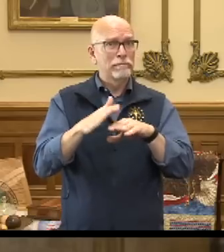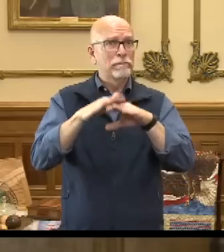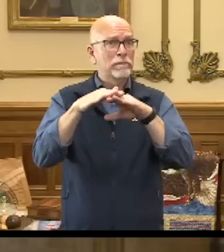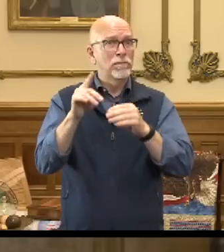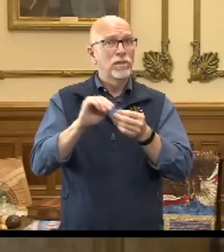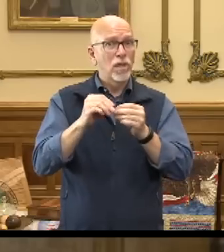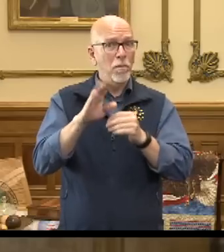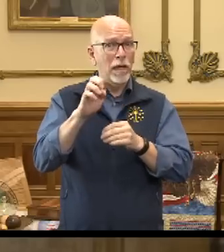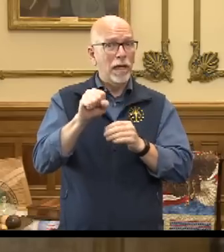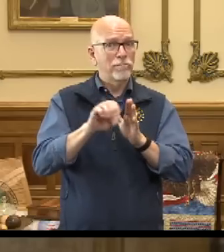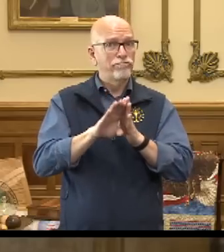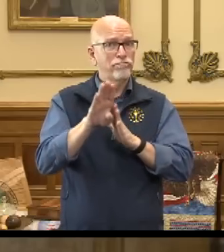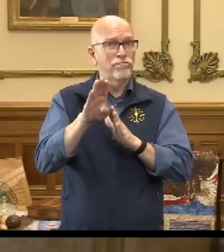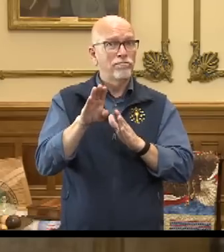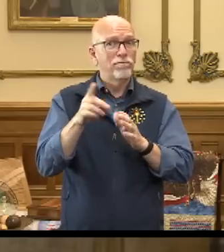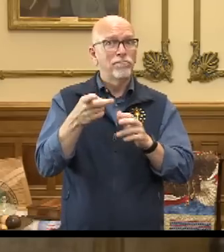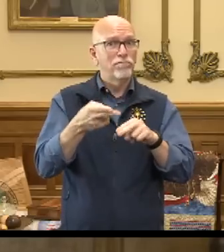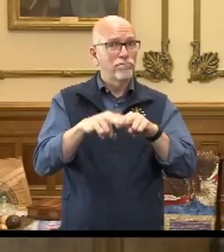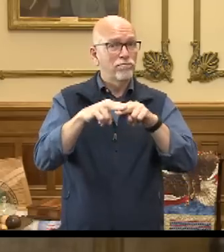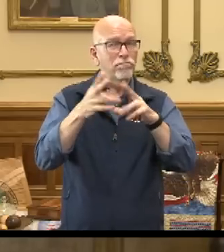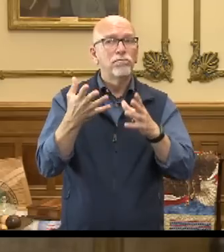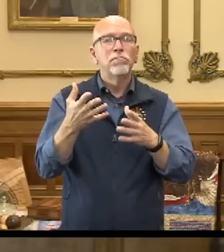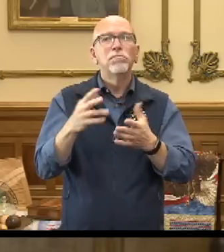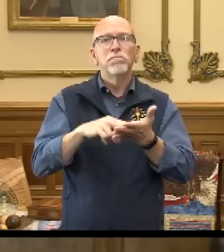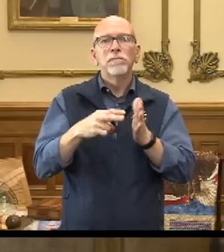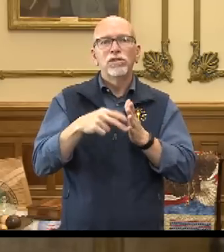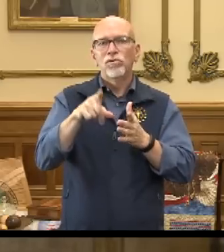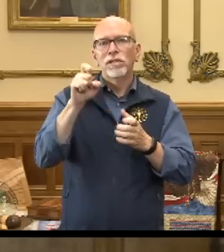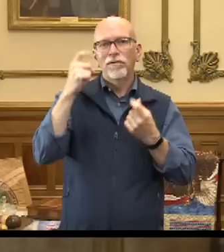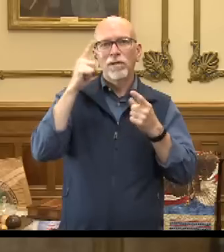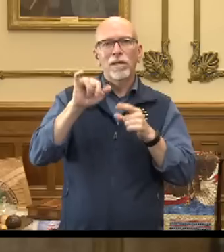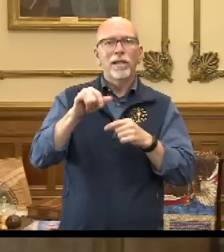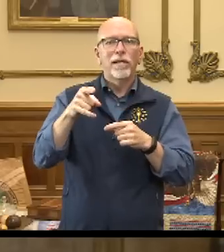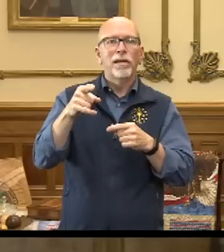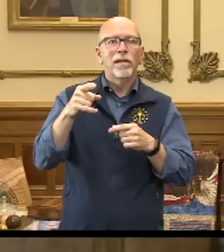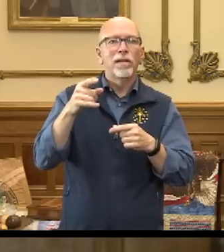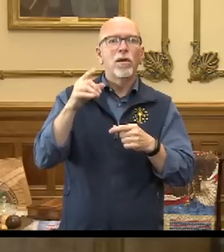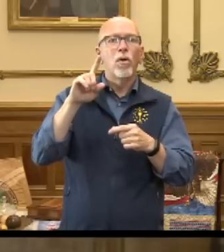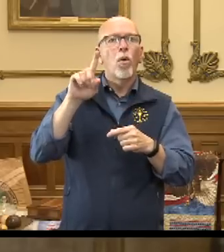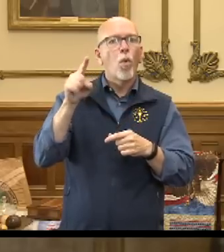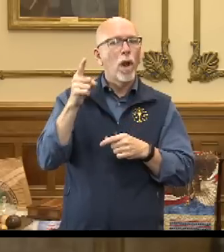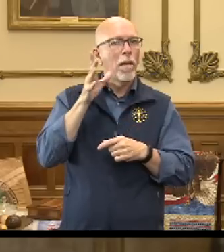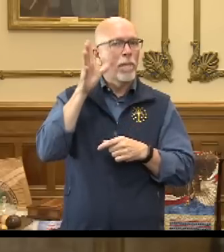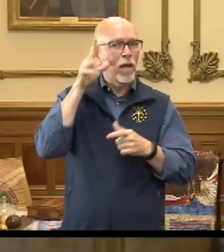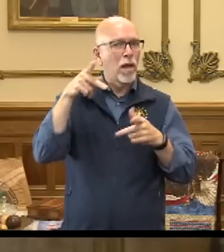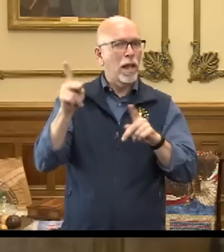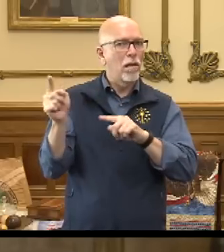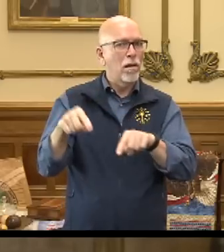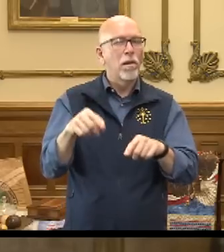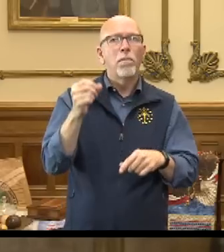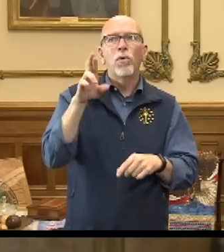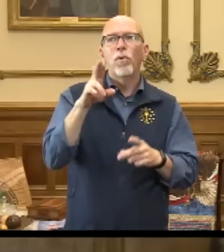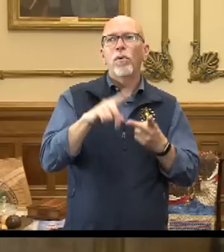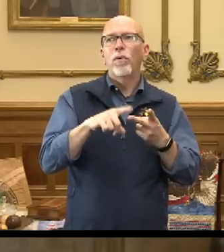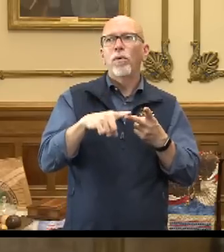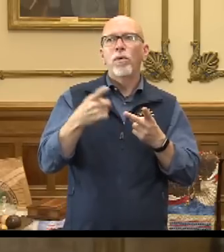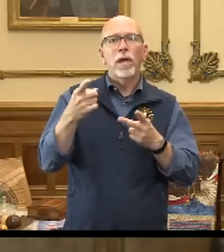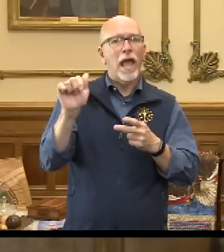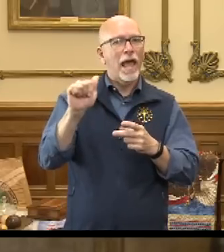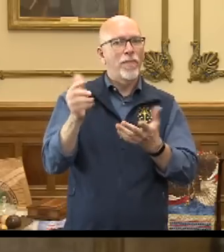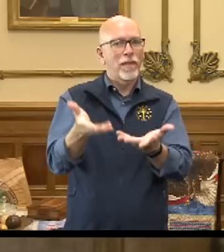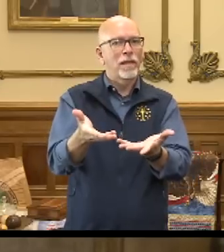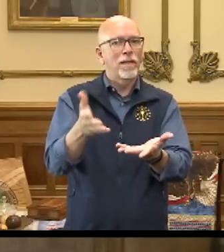number of cases per 100,000 increases, you might consider things like only parents being there, or considering just having the athletes